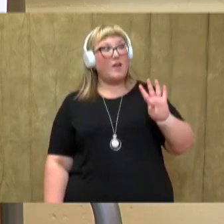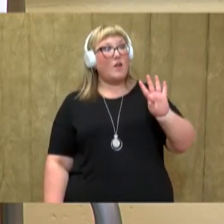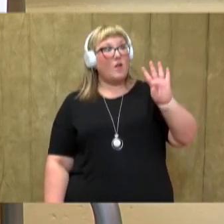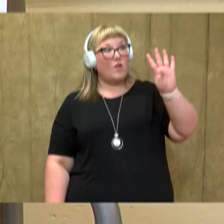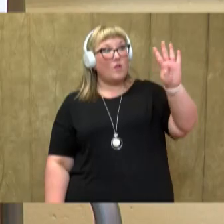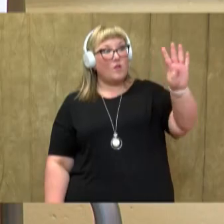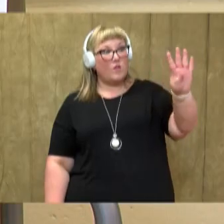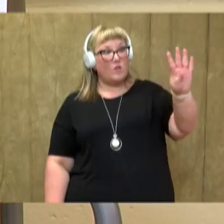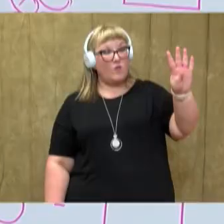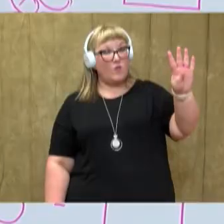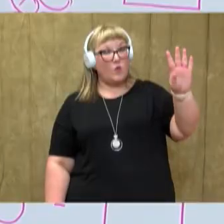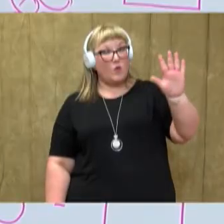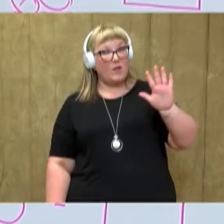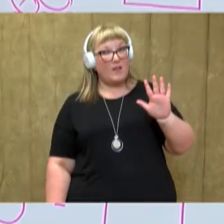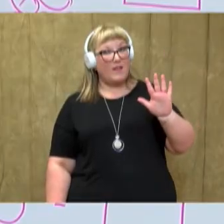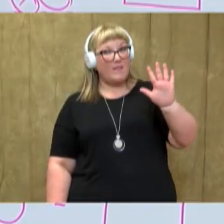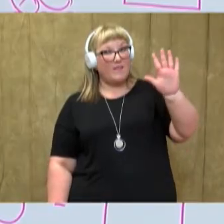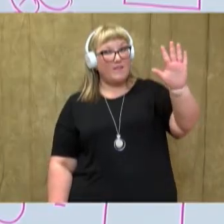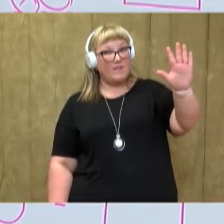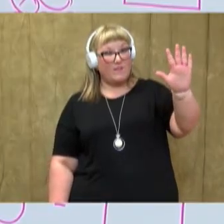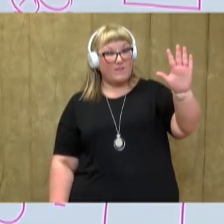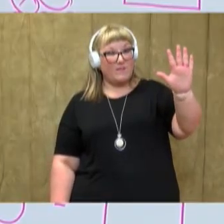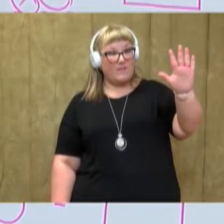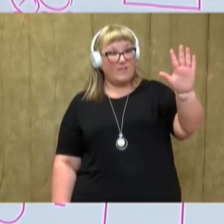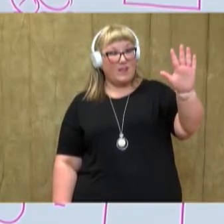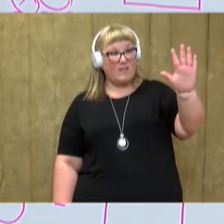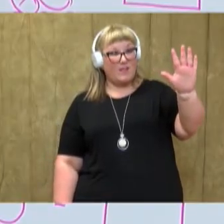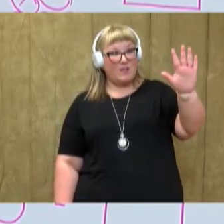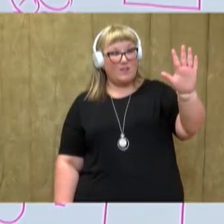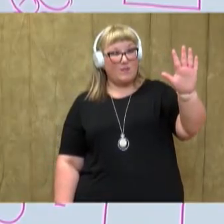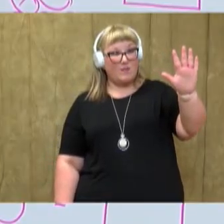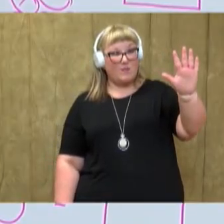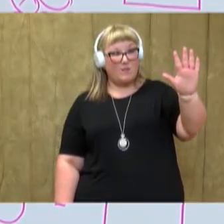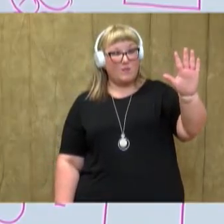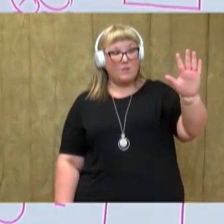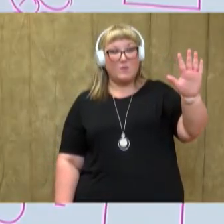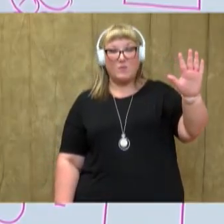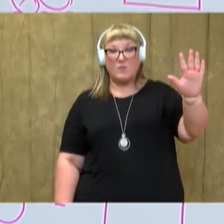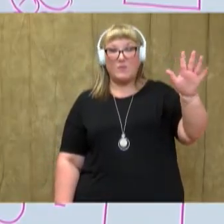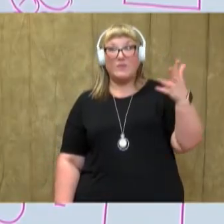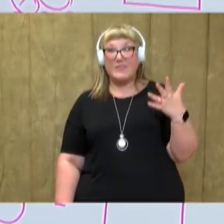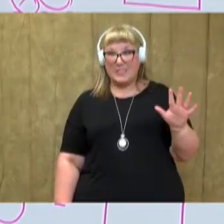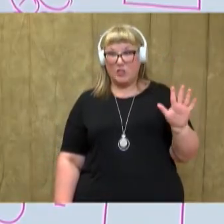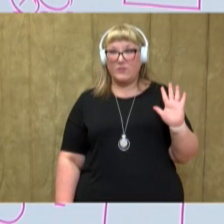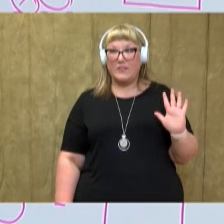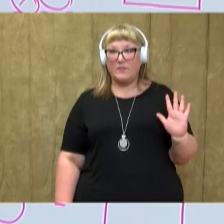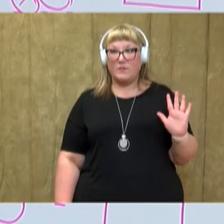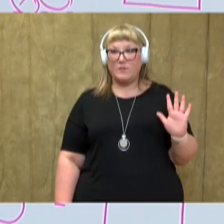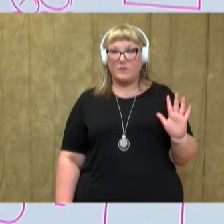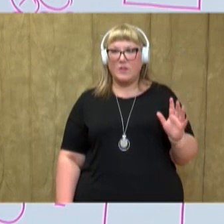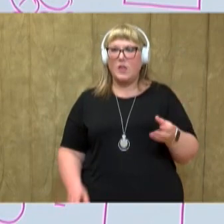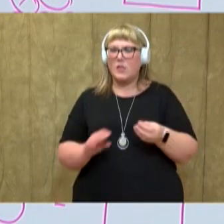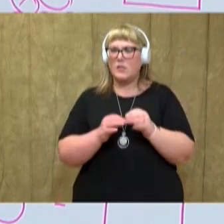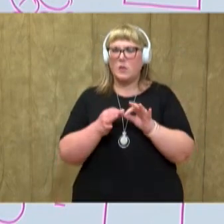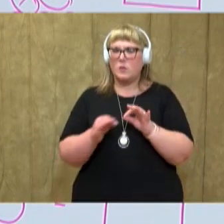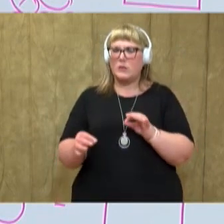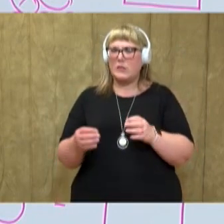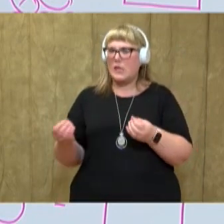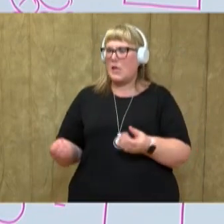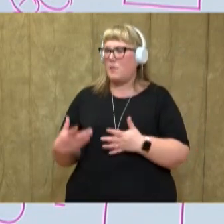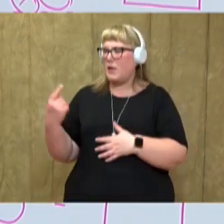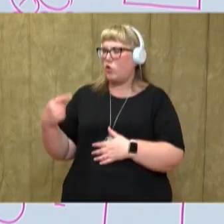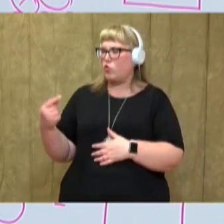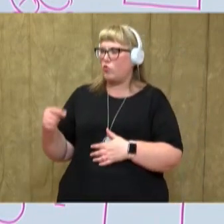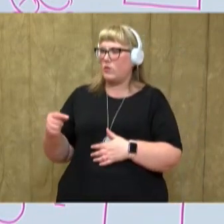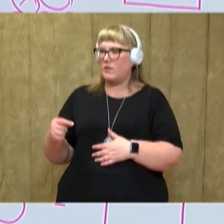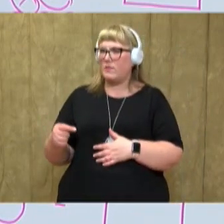3, 4, 5. All right, so let's read our number sentence again because I forgot how many green dots